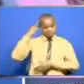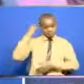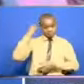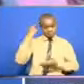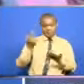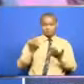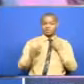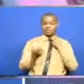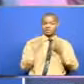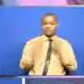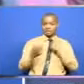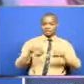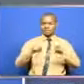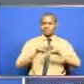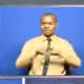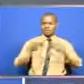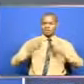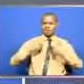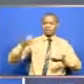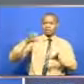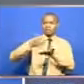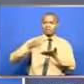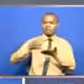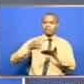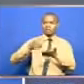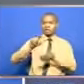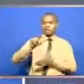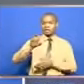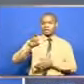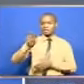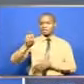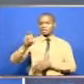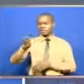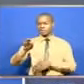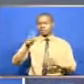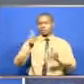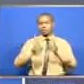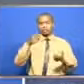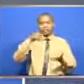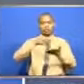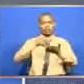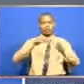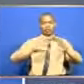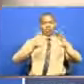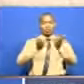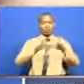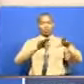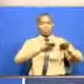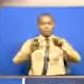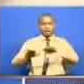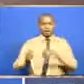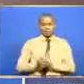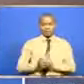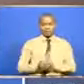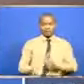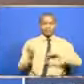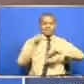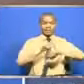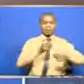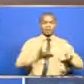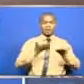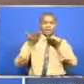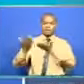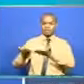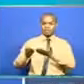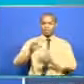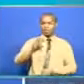has been diversifying to green and purple tea that fetches premium returns on the global market. Despite the fall in export volumes,